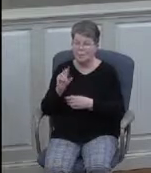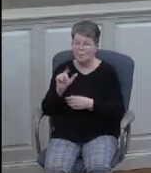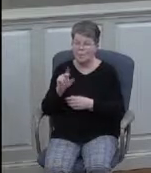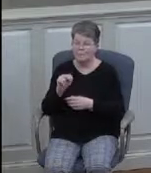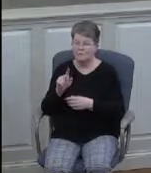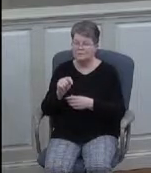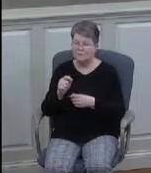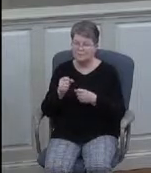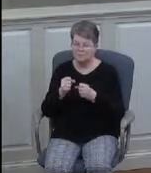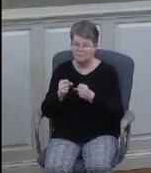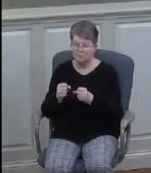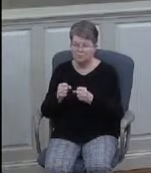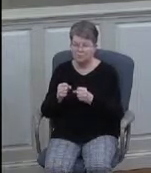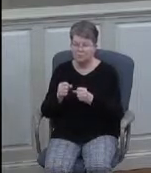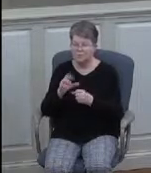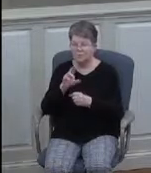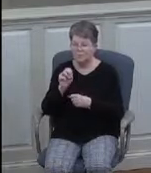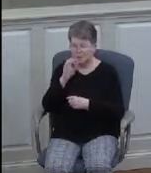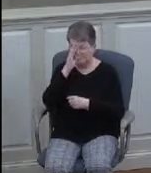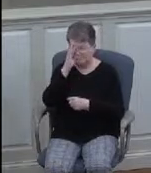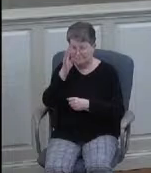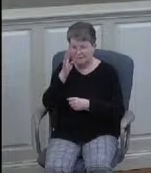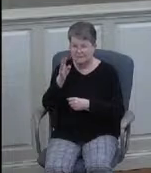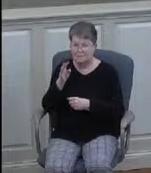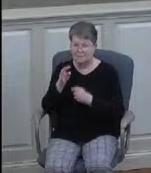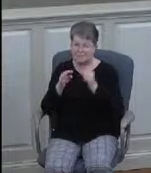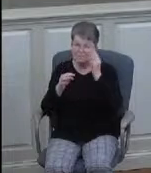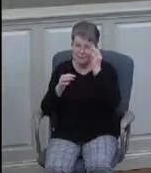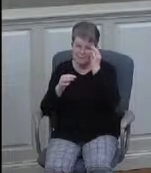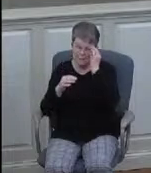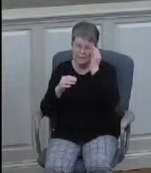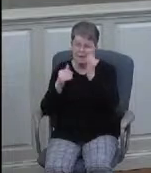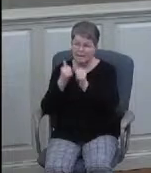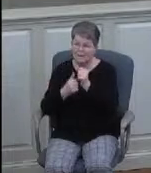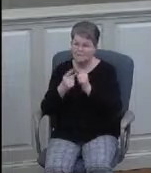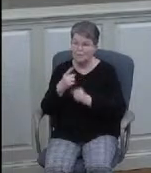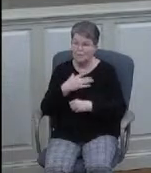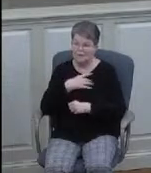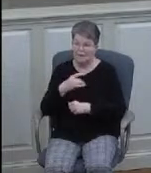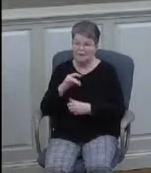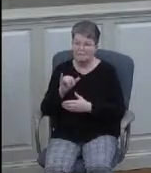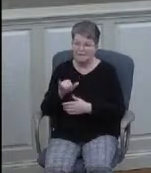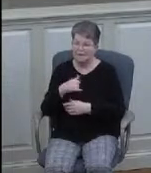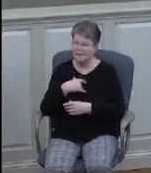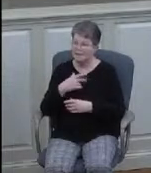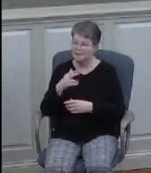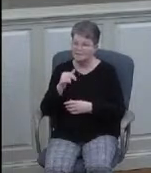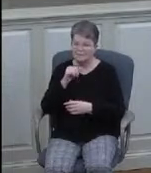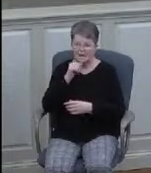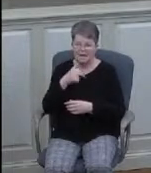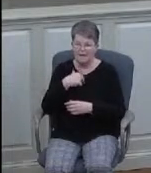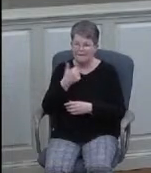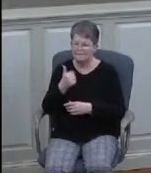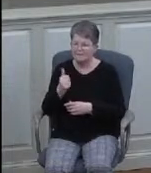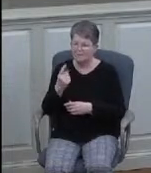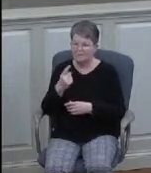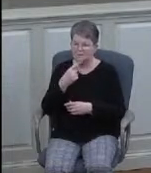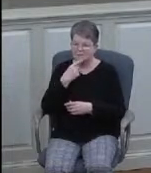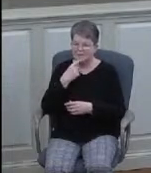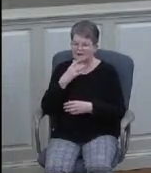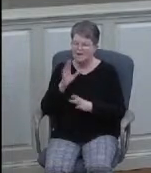Street reinventing is, everybody likes that. I haven't had anybody say that's not worth doing. So